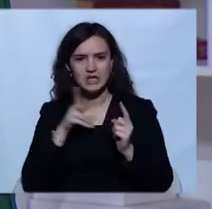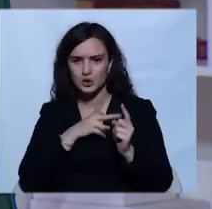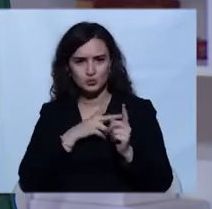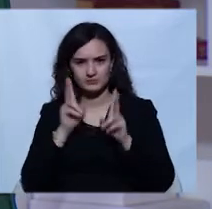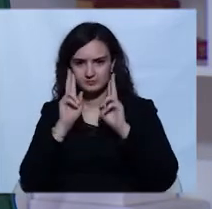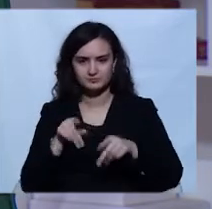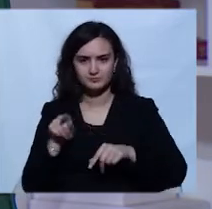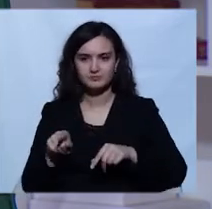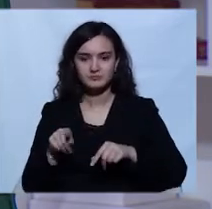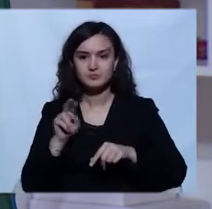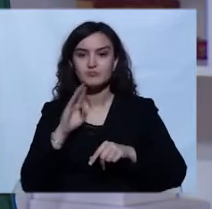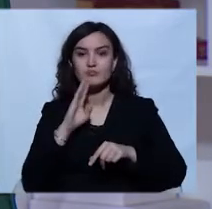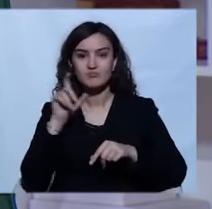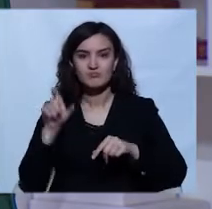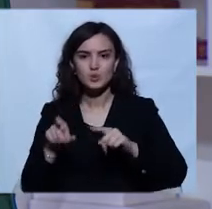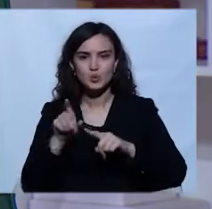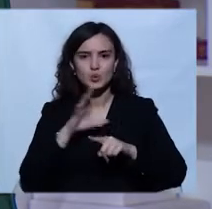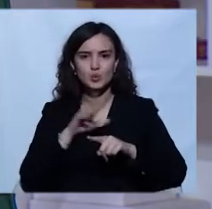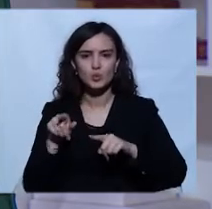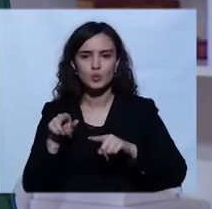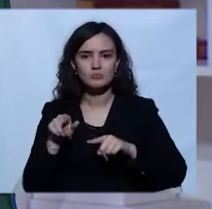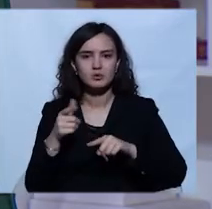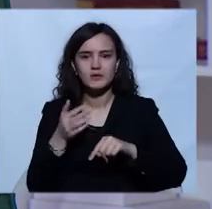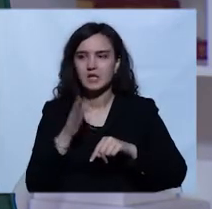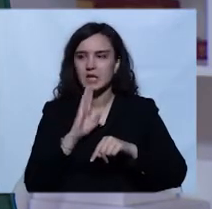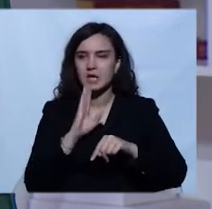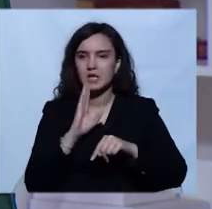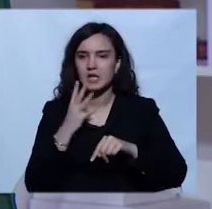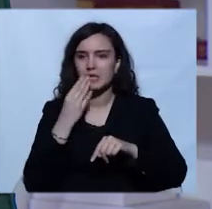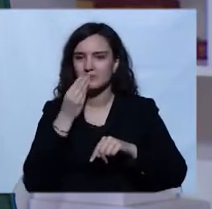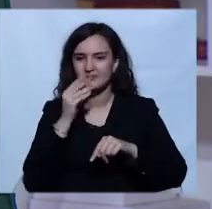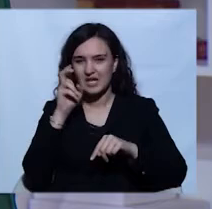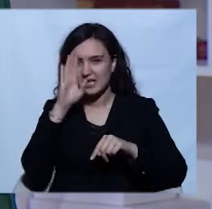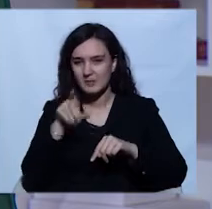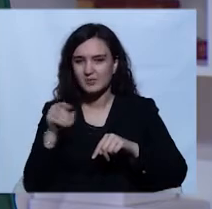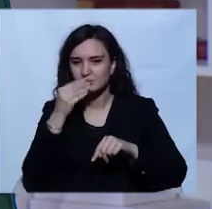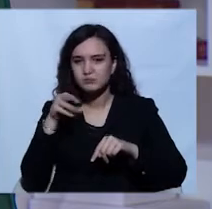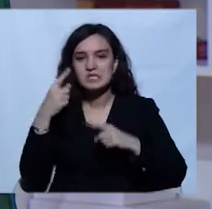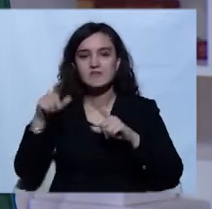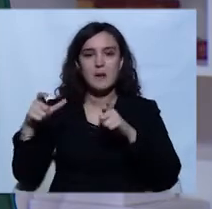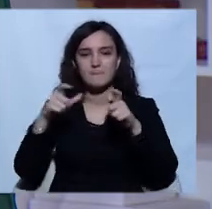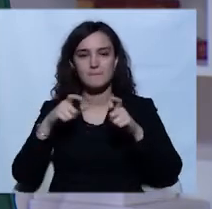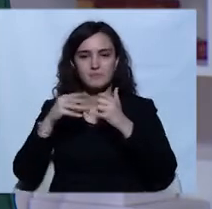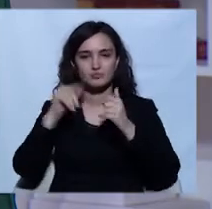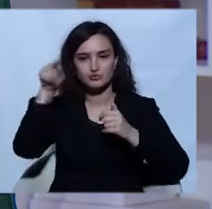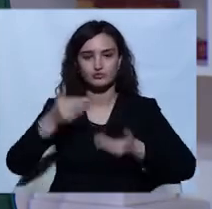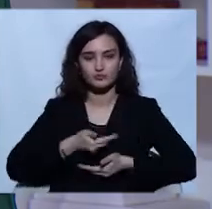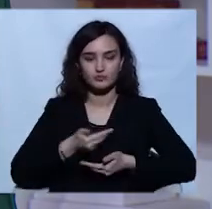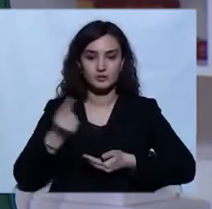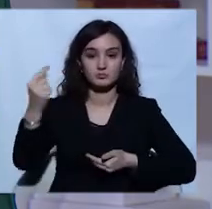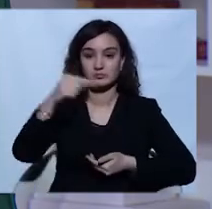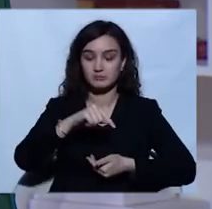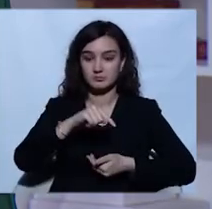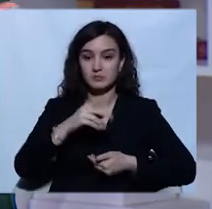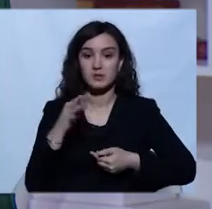English, and he was actually a cannibal from another island, if you can believe it. But even